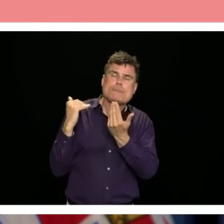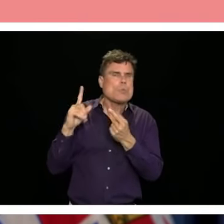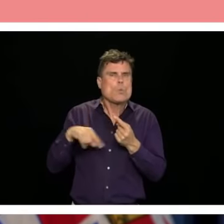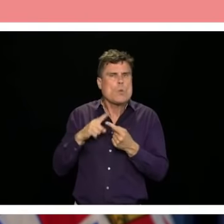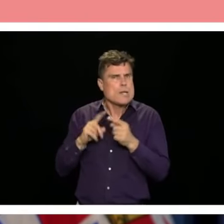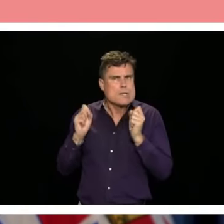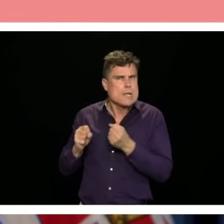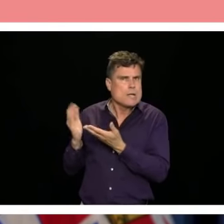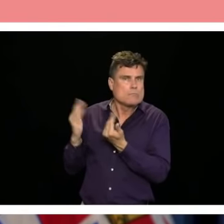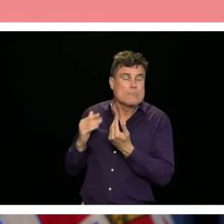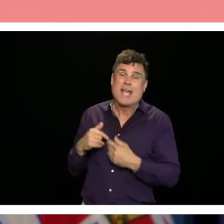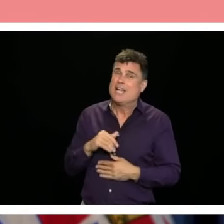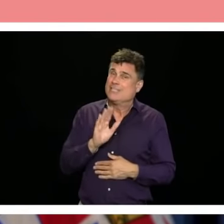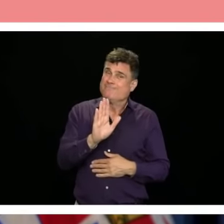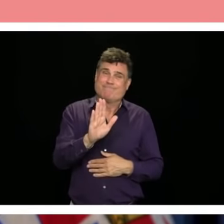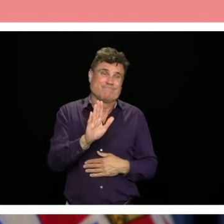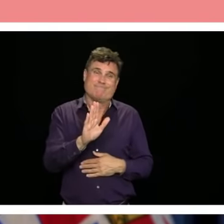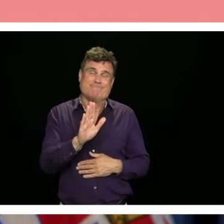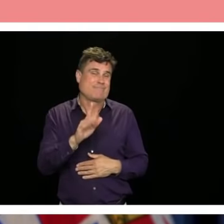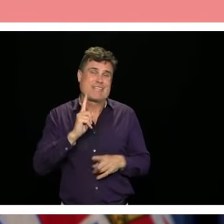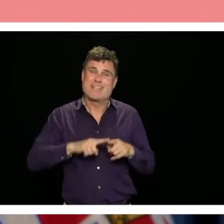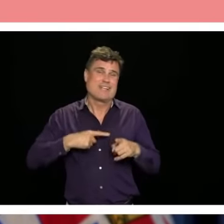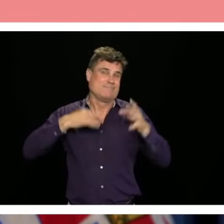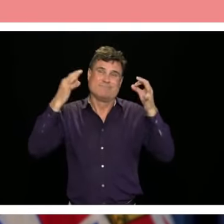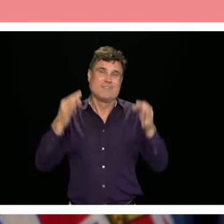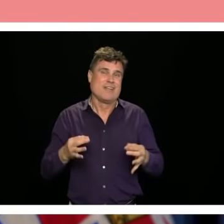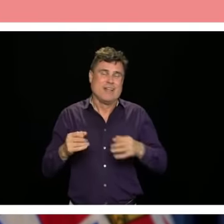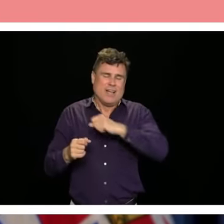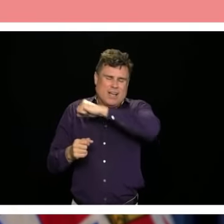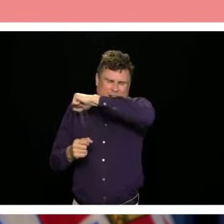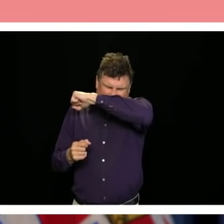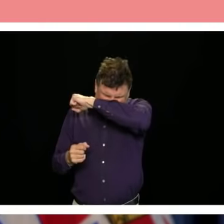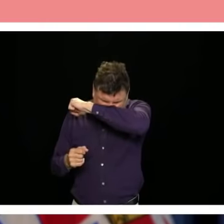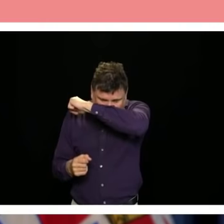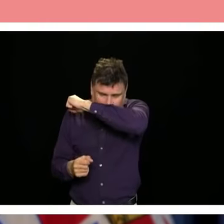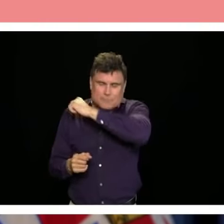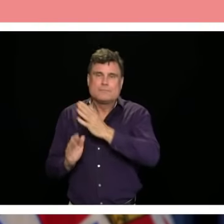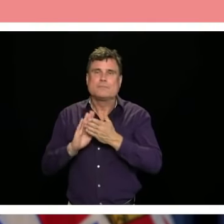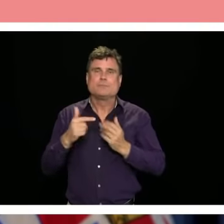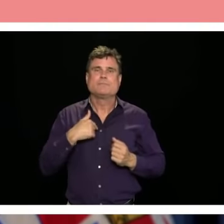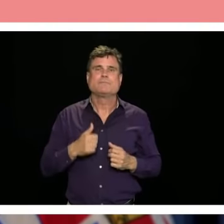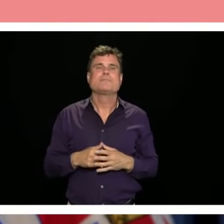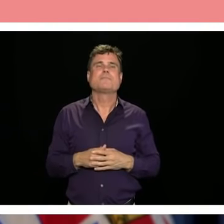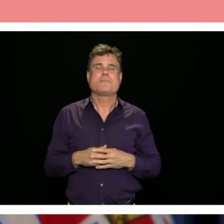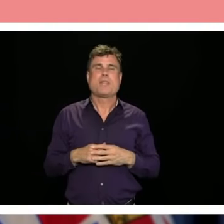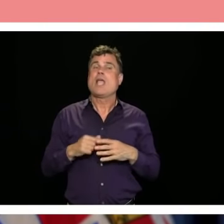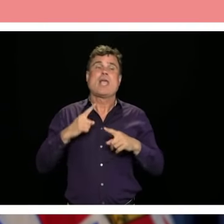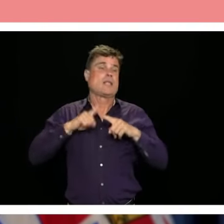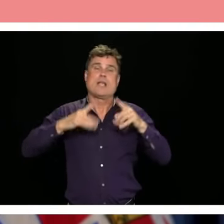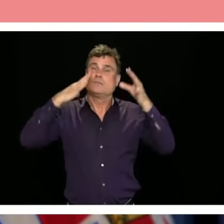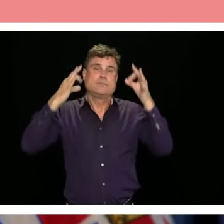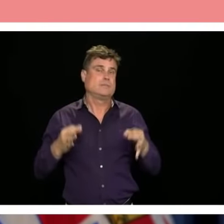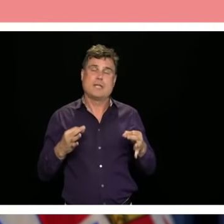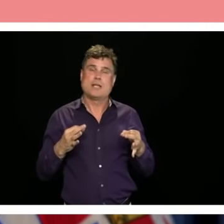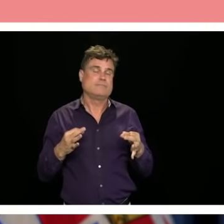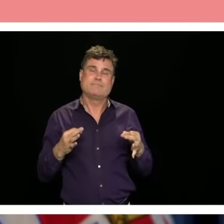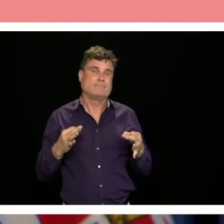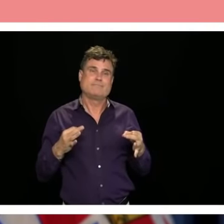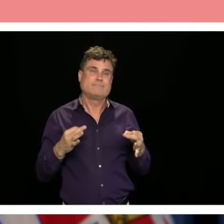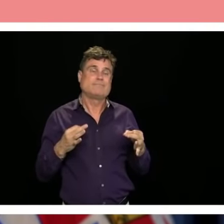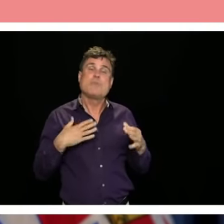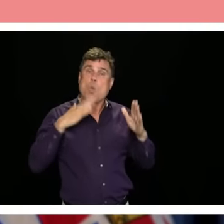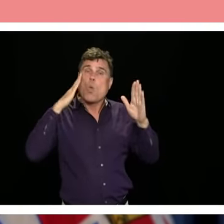you mentioned it during the briefing earlier, but when could communities start to expect to really